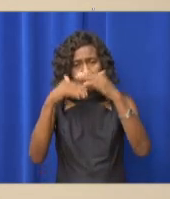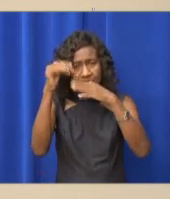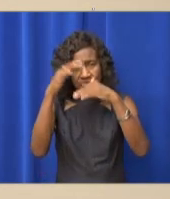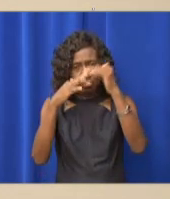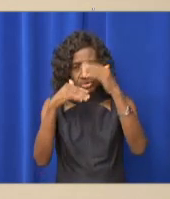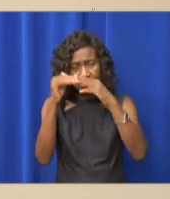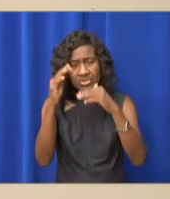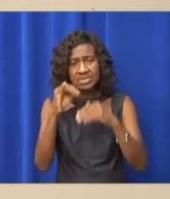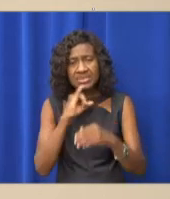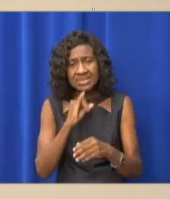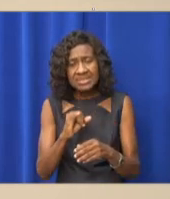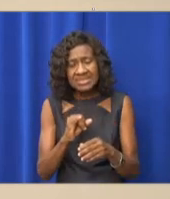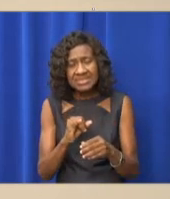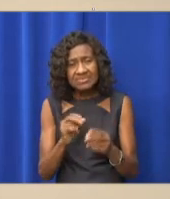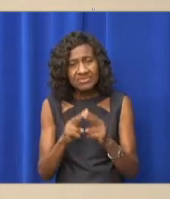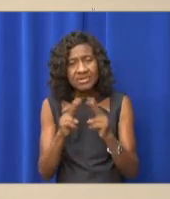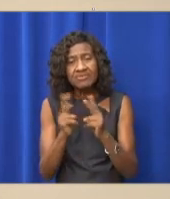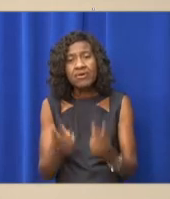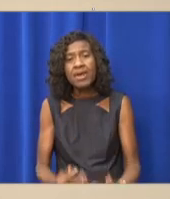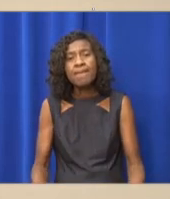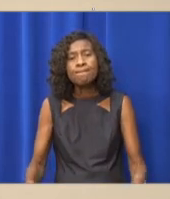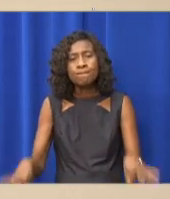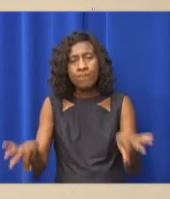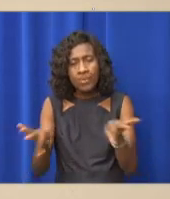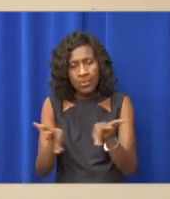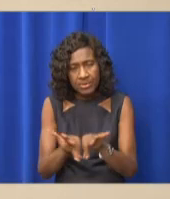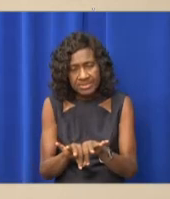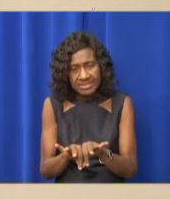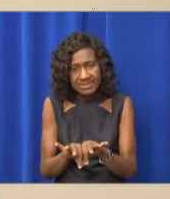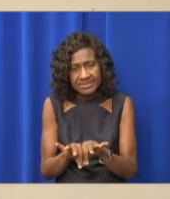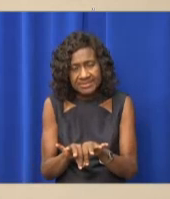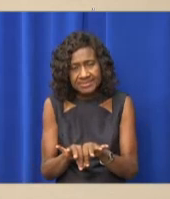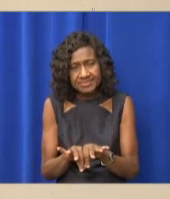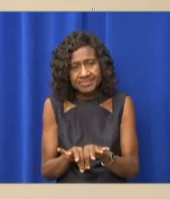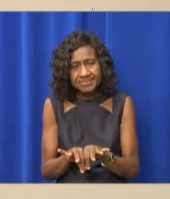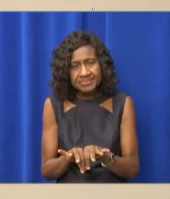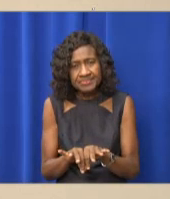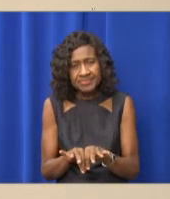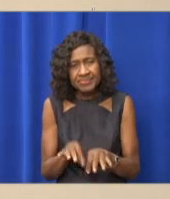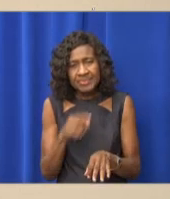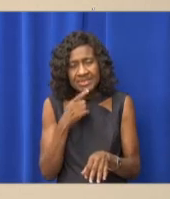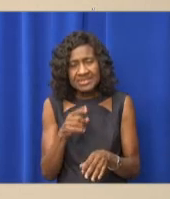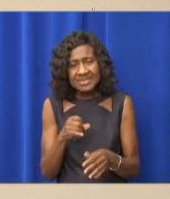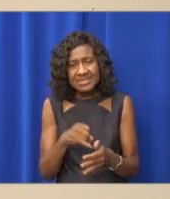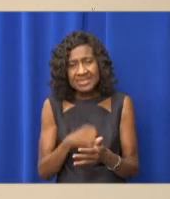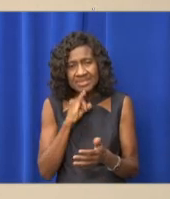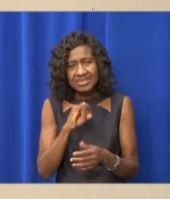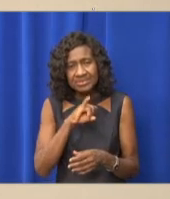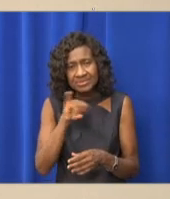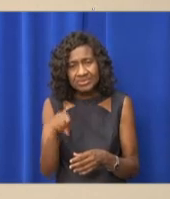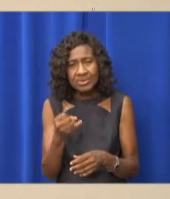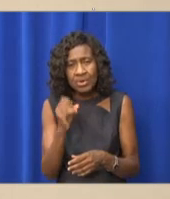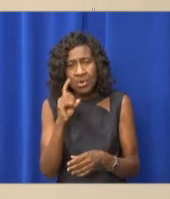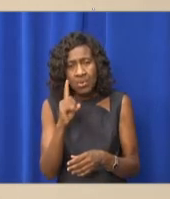to essentially operate on the basis of just one of our regular